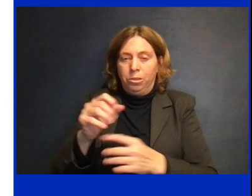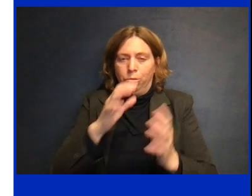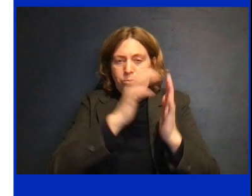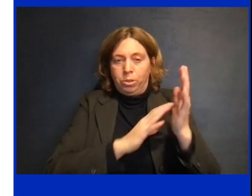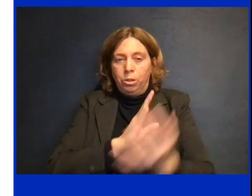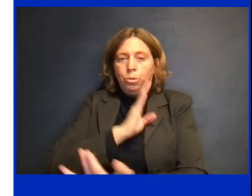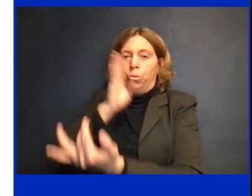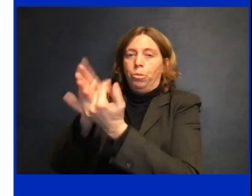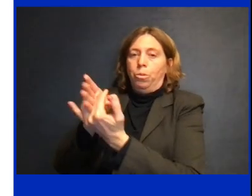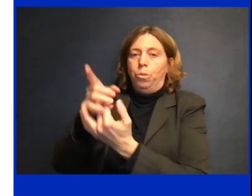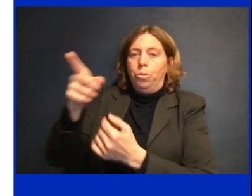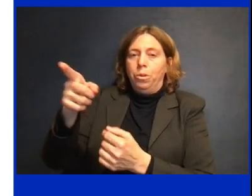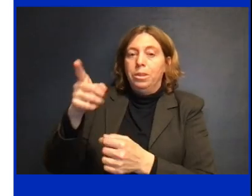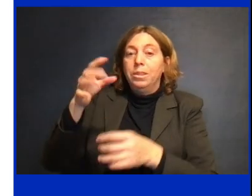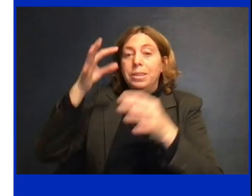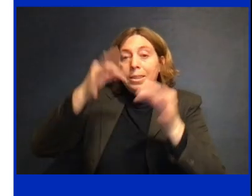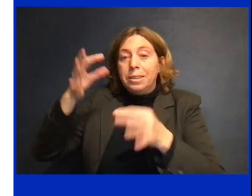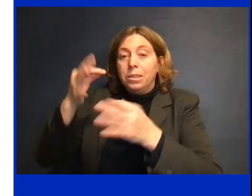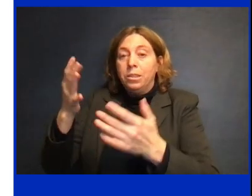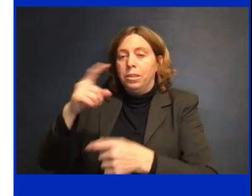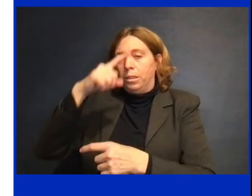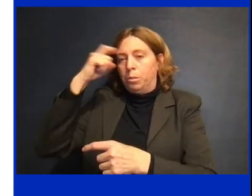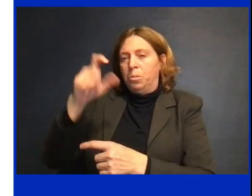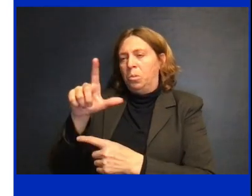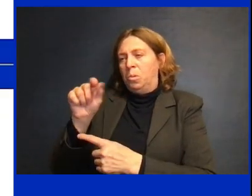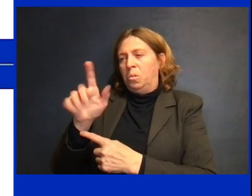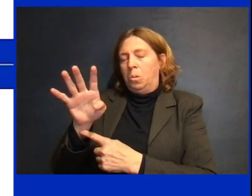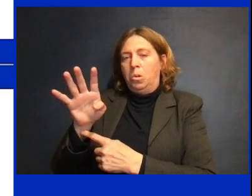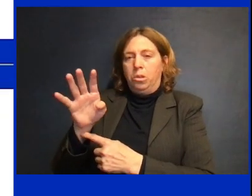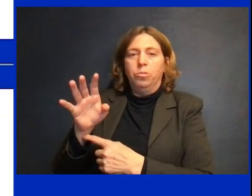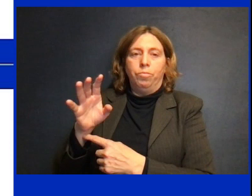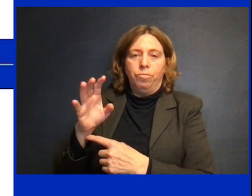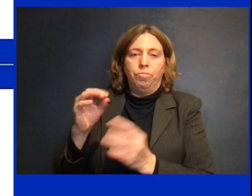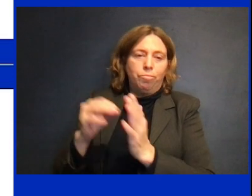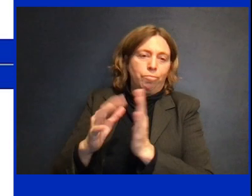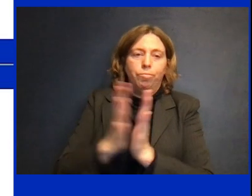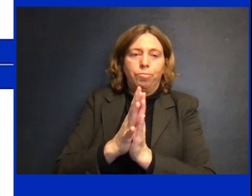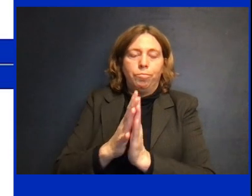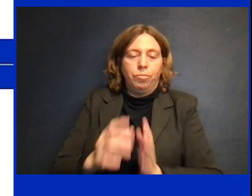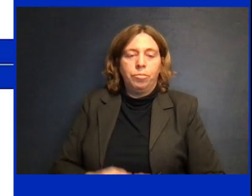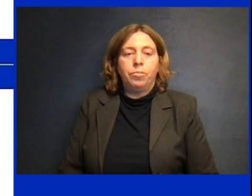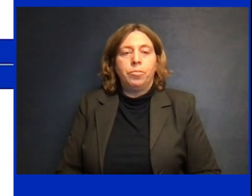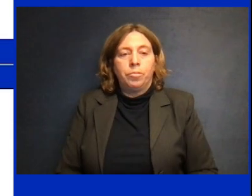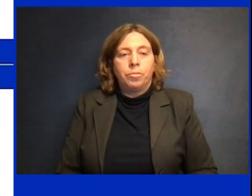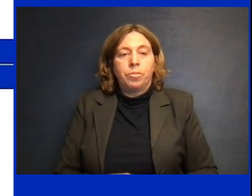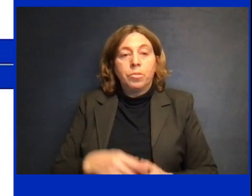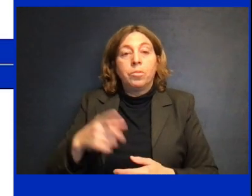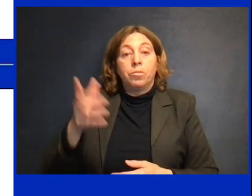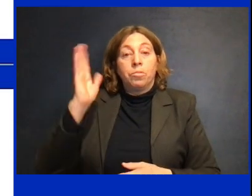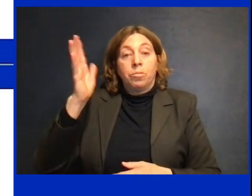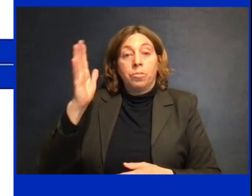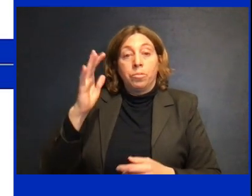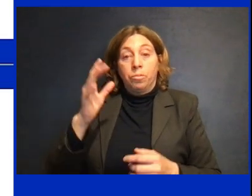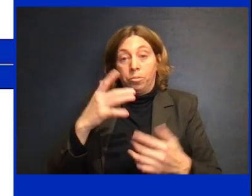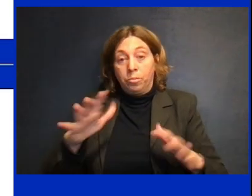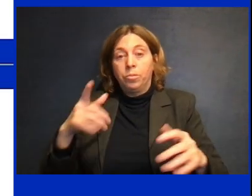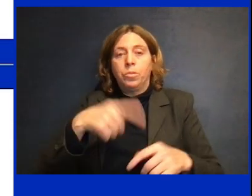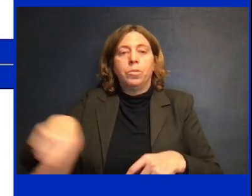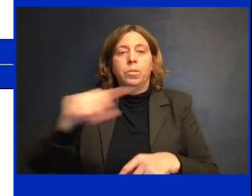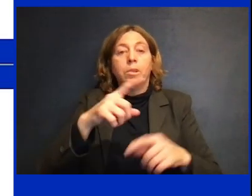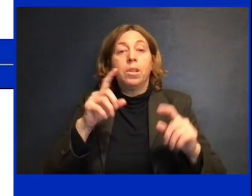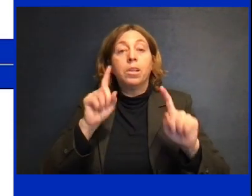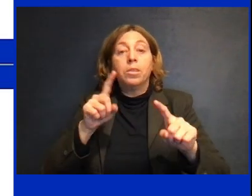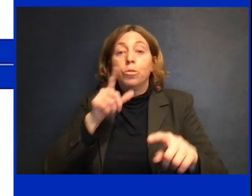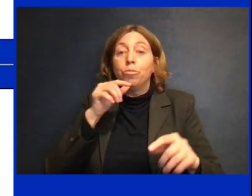decision by the summer of 2024. Following this presentation, attendees will have the opportunity to